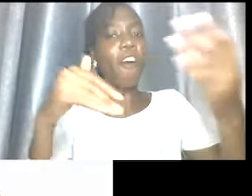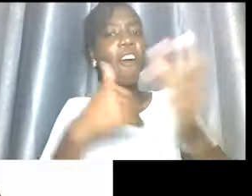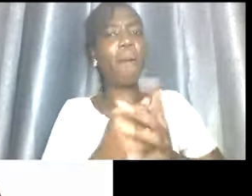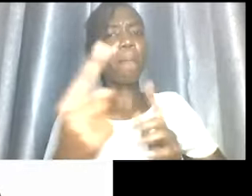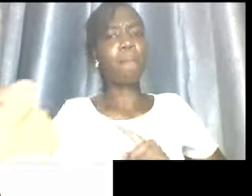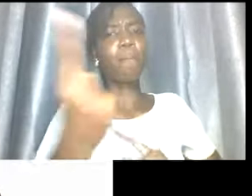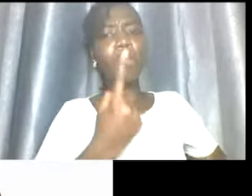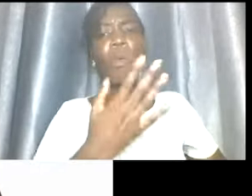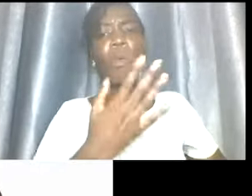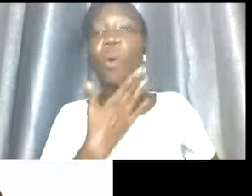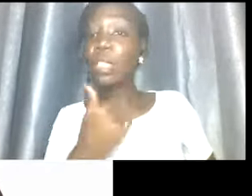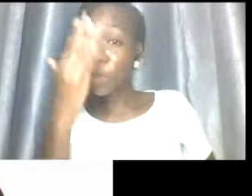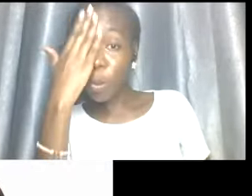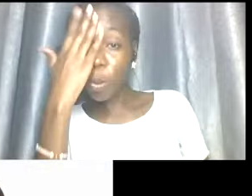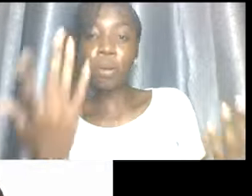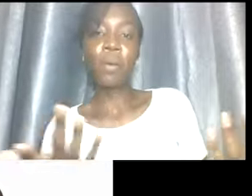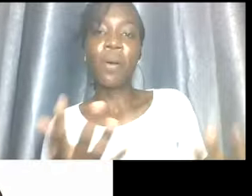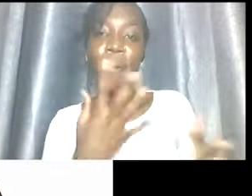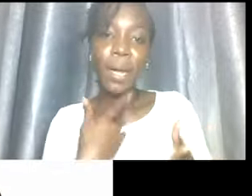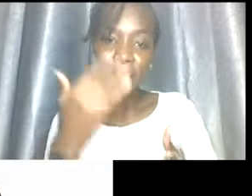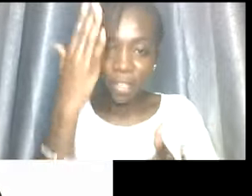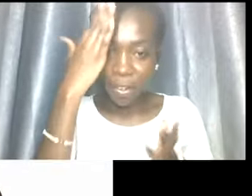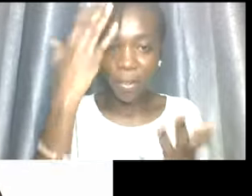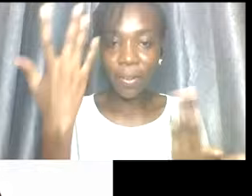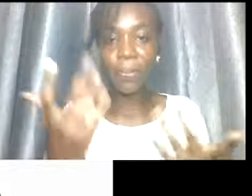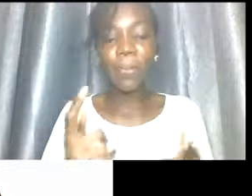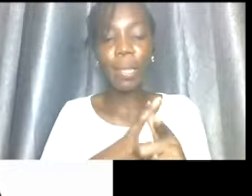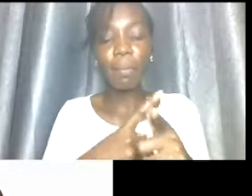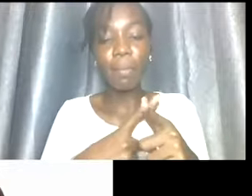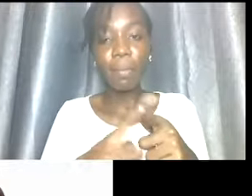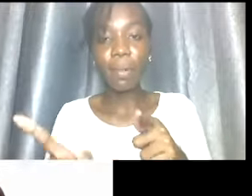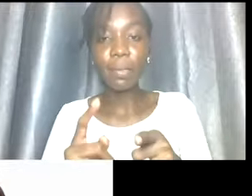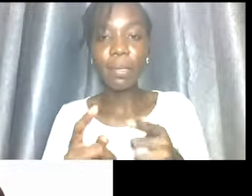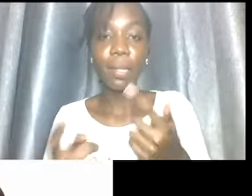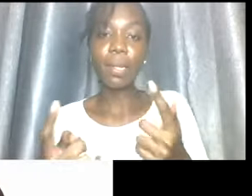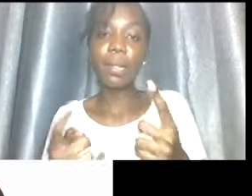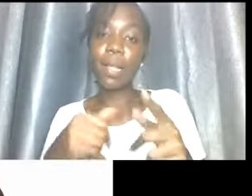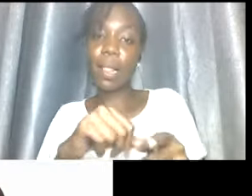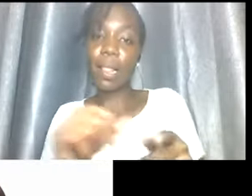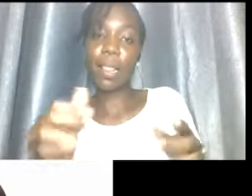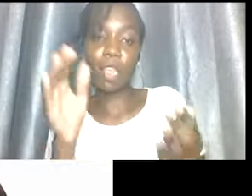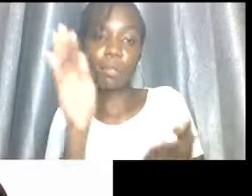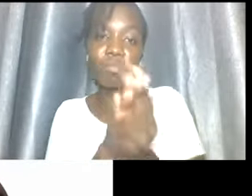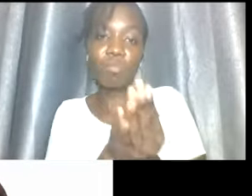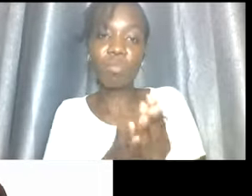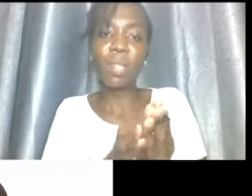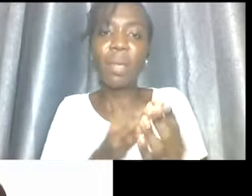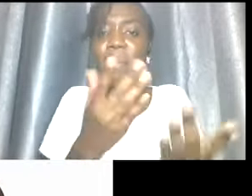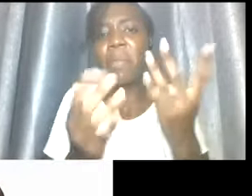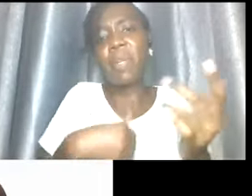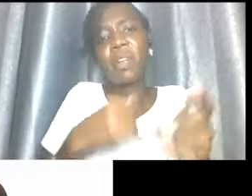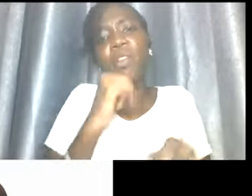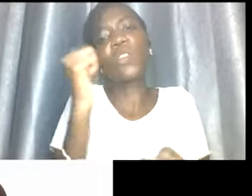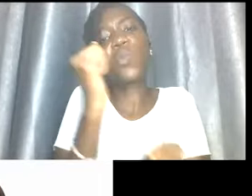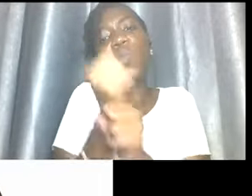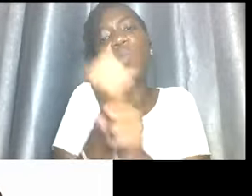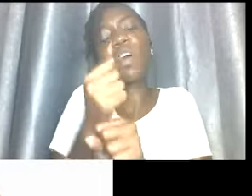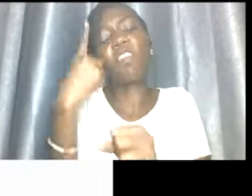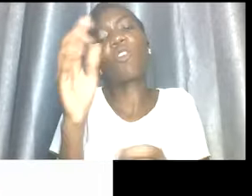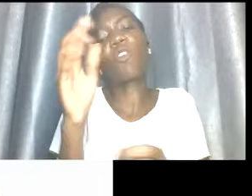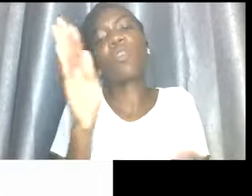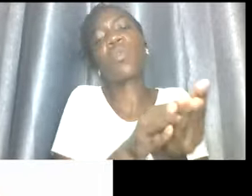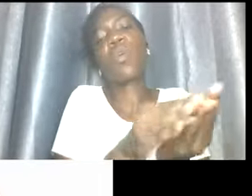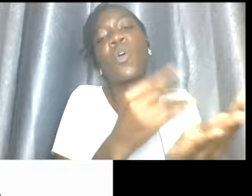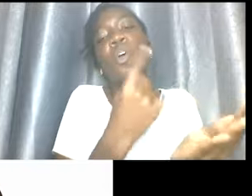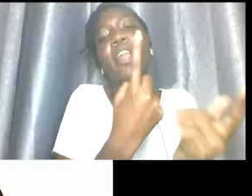know. Well, we already had 3 to 4 stores, which means that I will not just be working in my individual store, I'll work